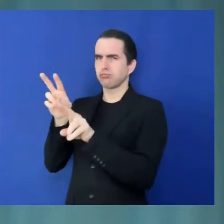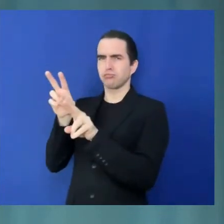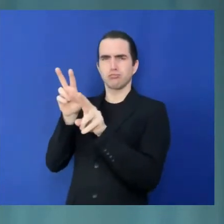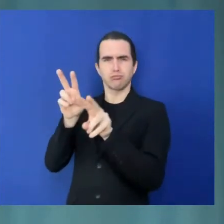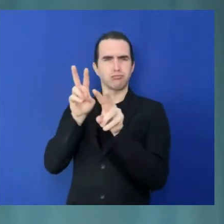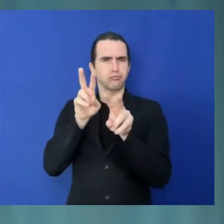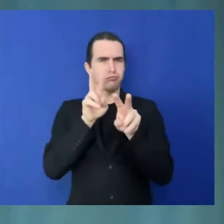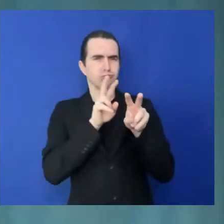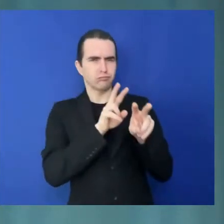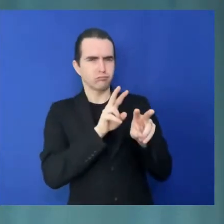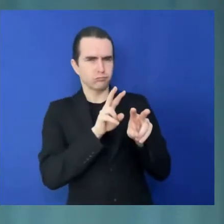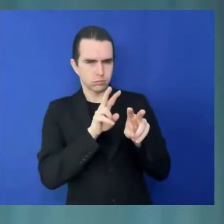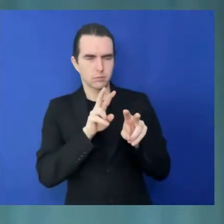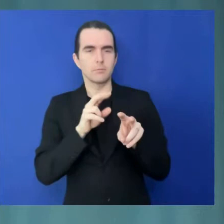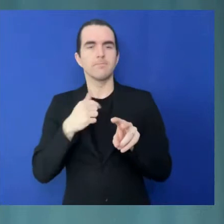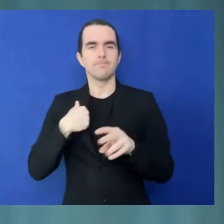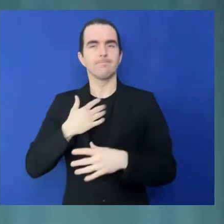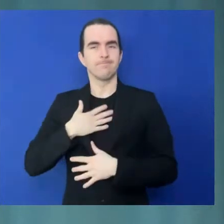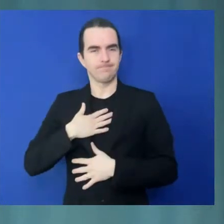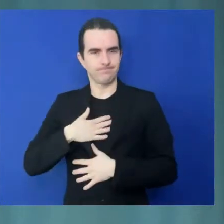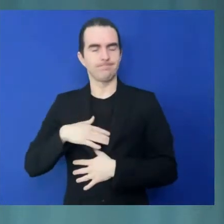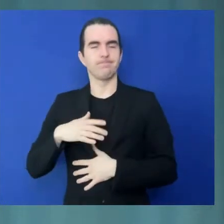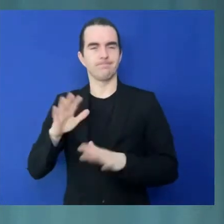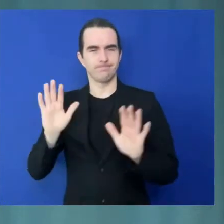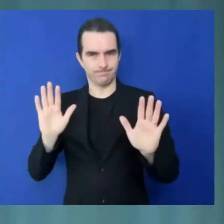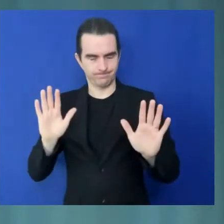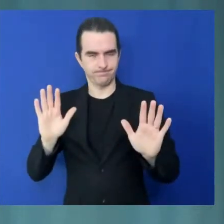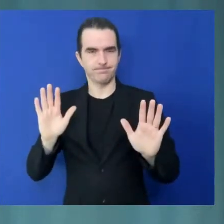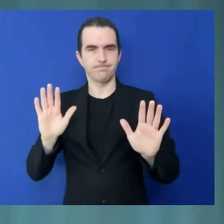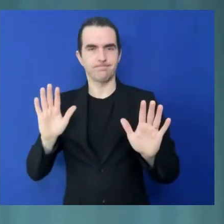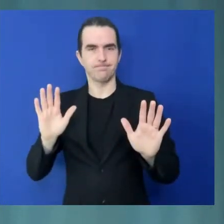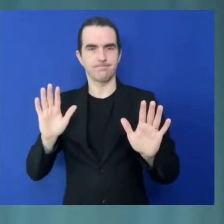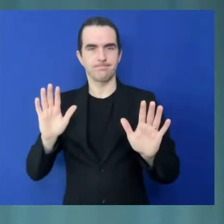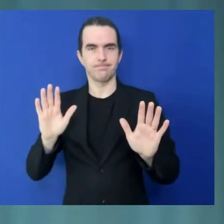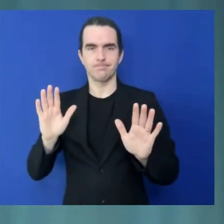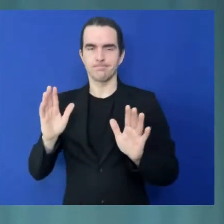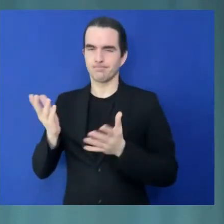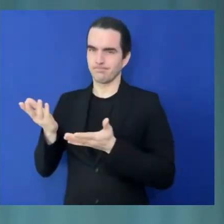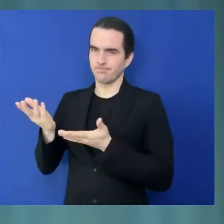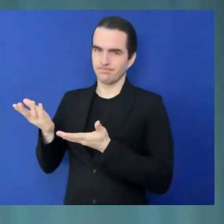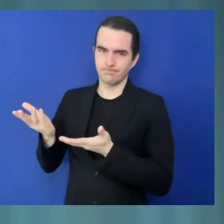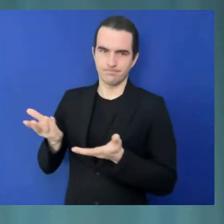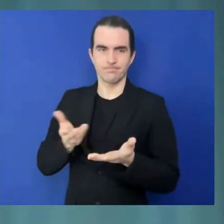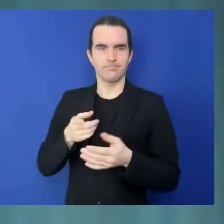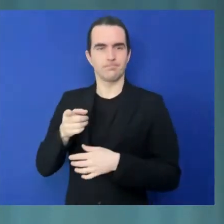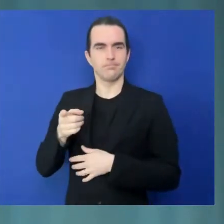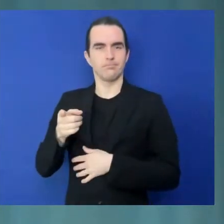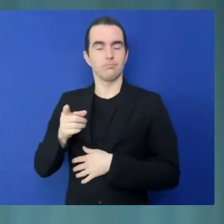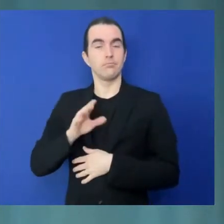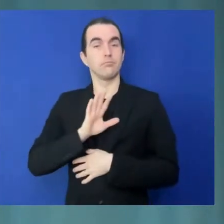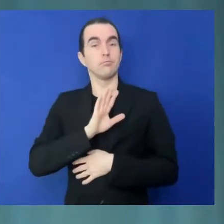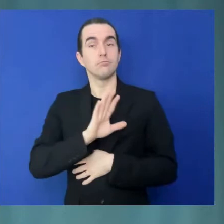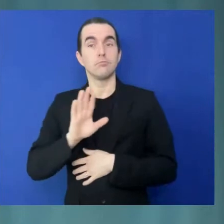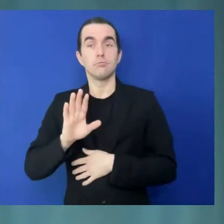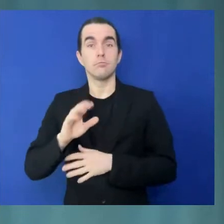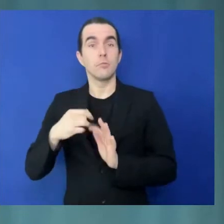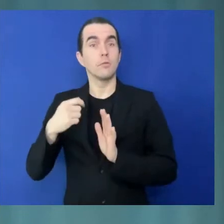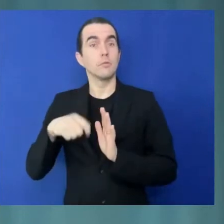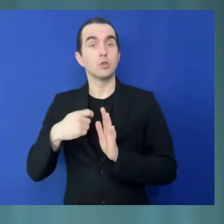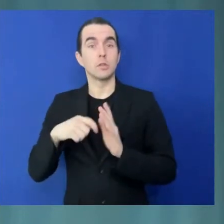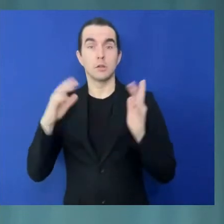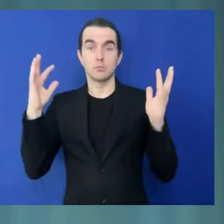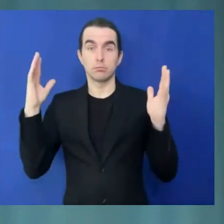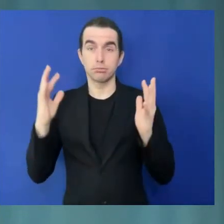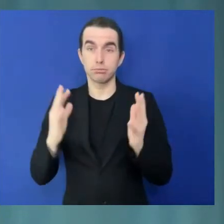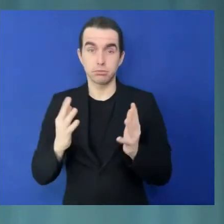and organizations of persons with disabilities discuss an accessibility blueprint for the region.